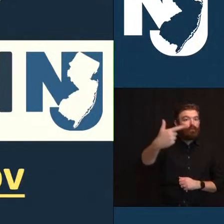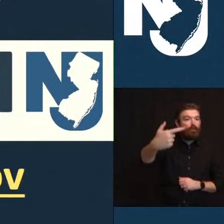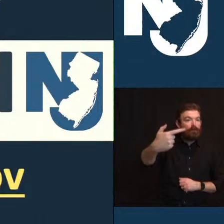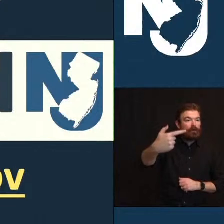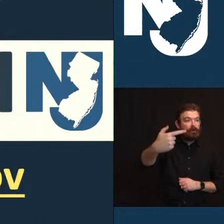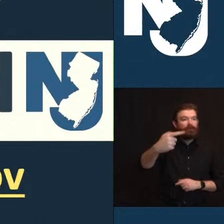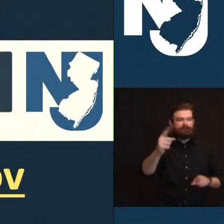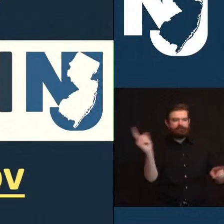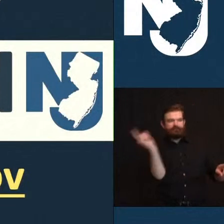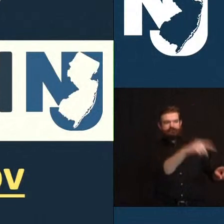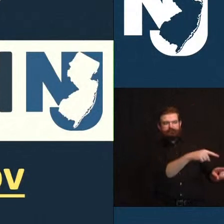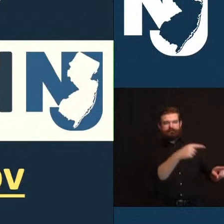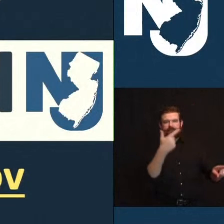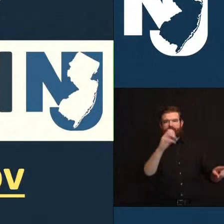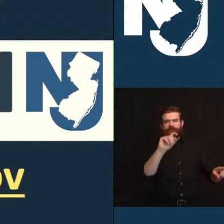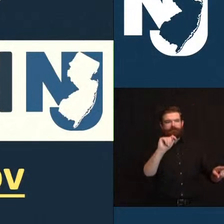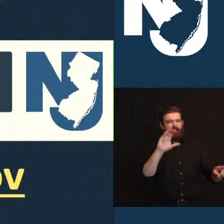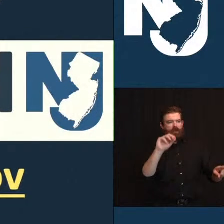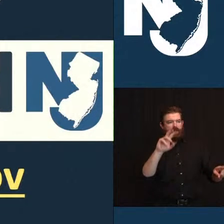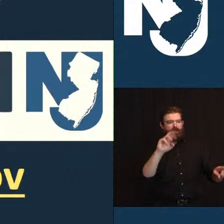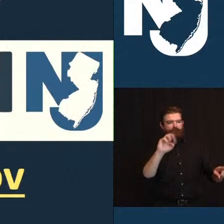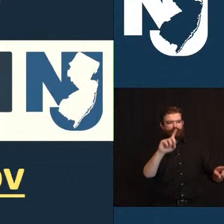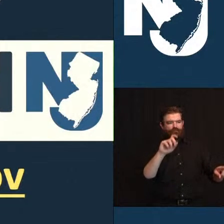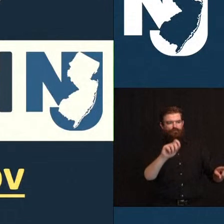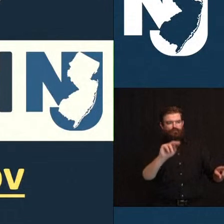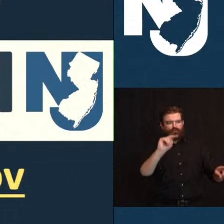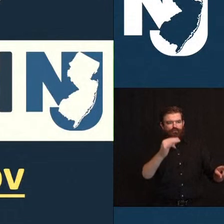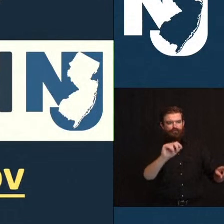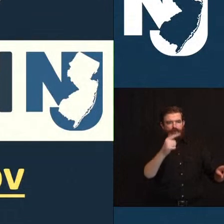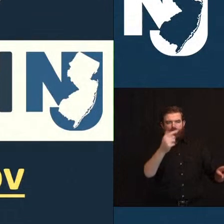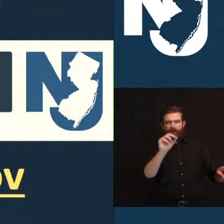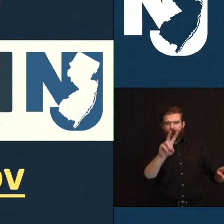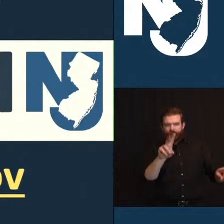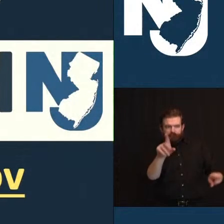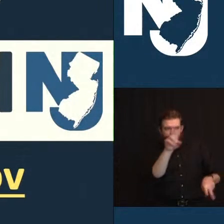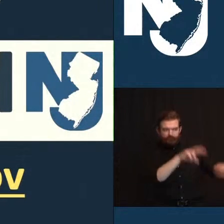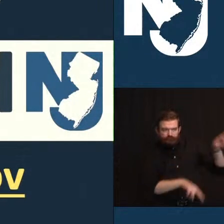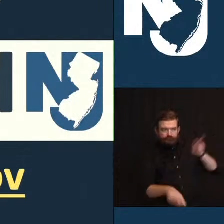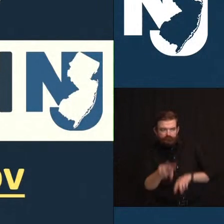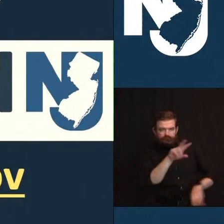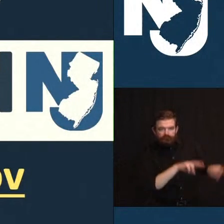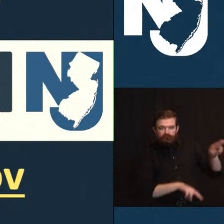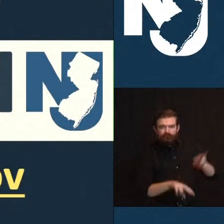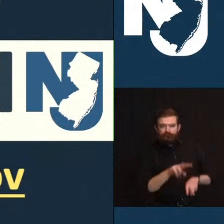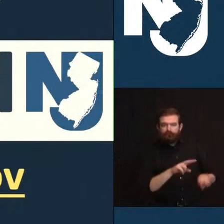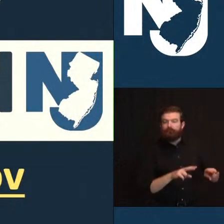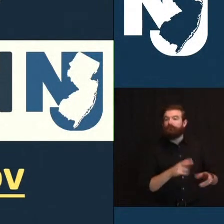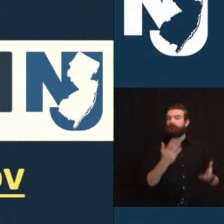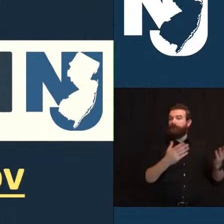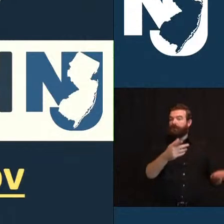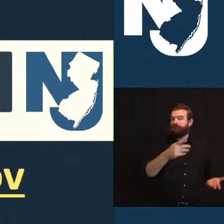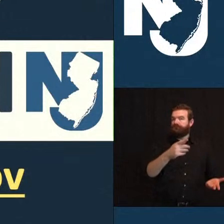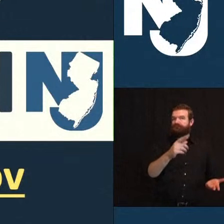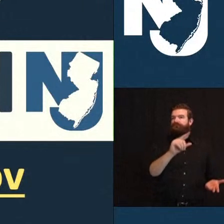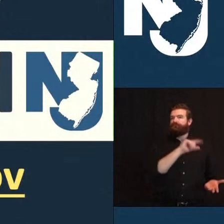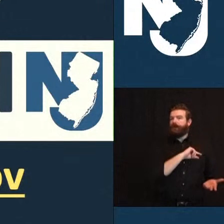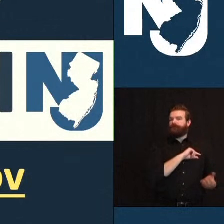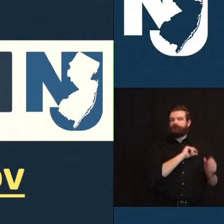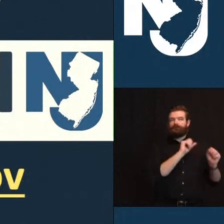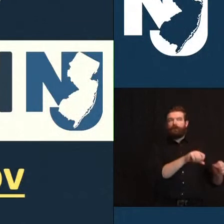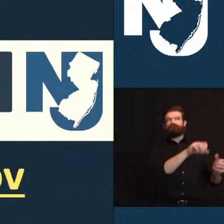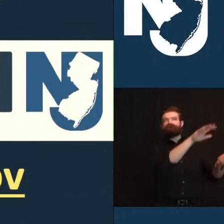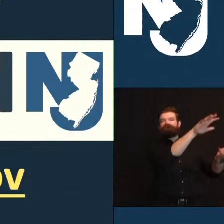getcovered.nj.gov today to review your plan options and learn if you qualify for financial assistance. Importantly, this year,